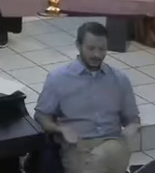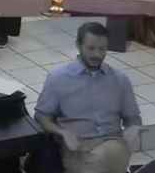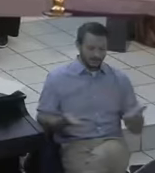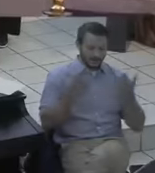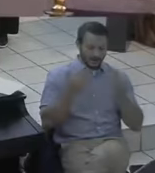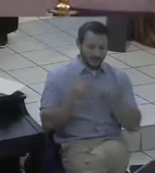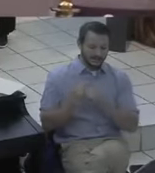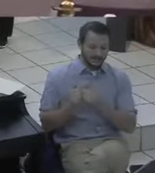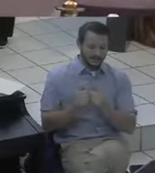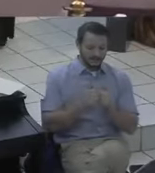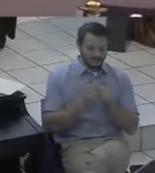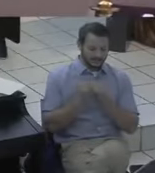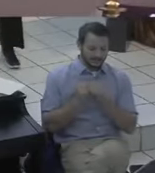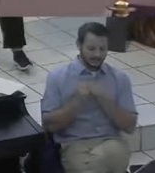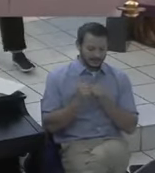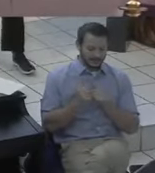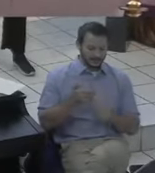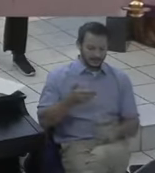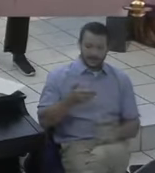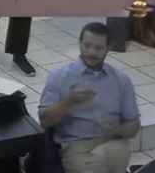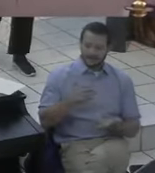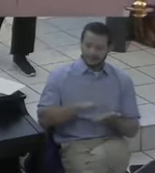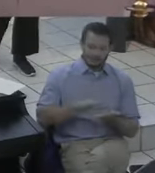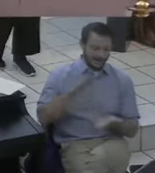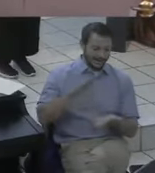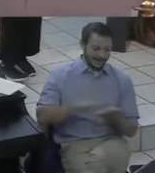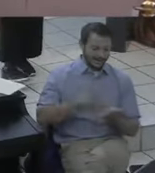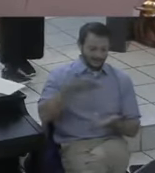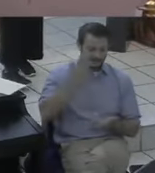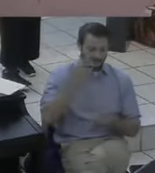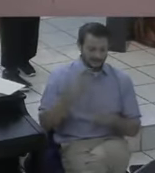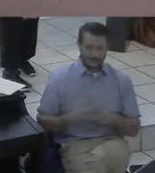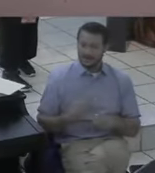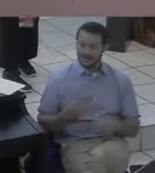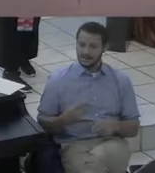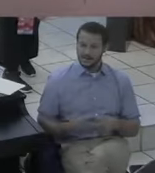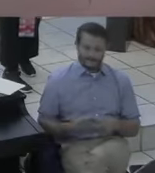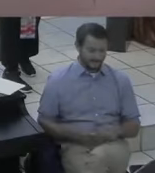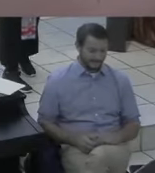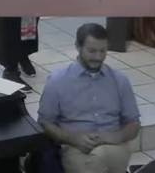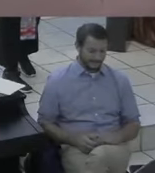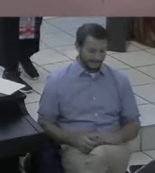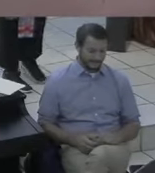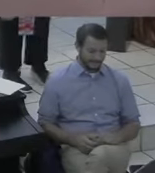up, rise up, together, praise God's